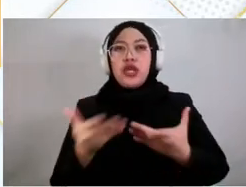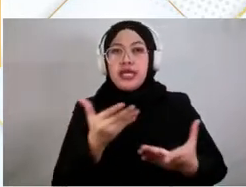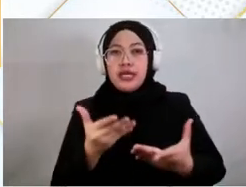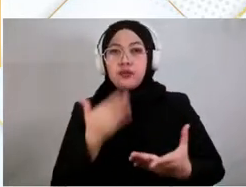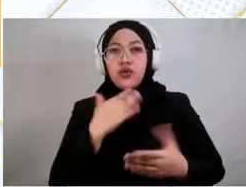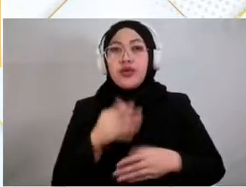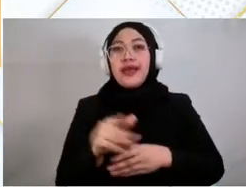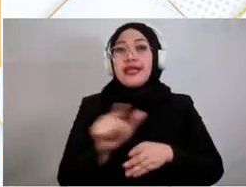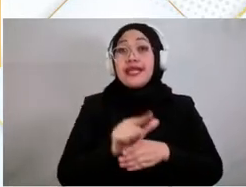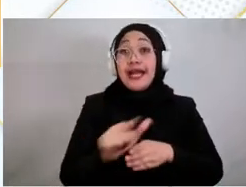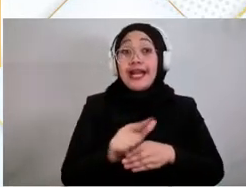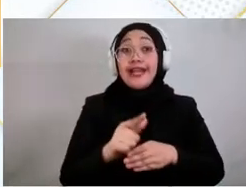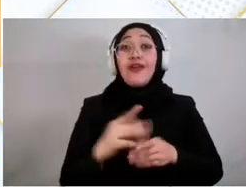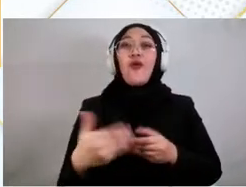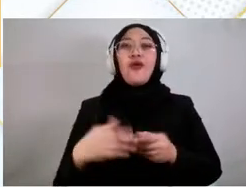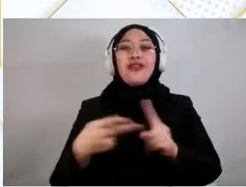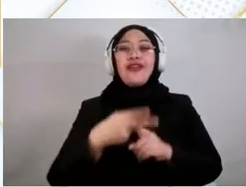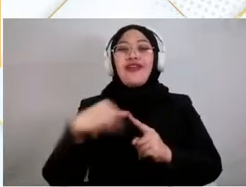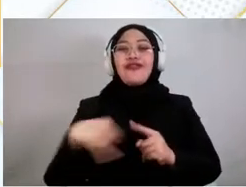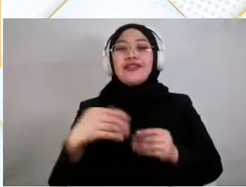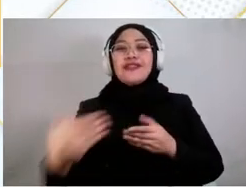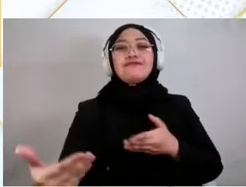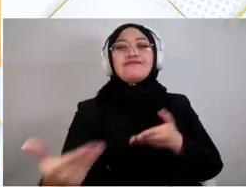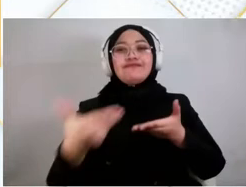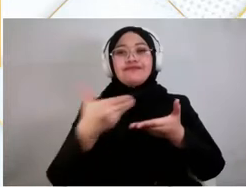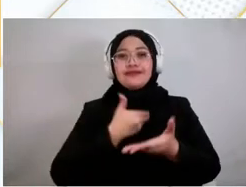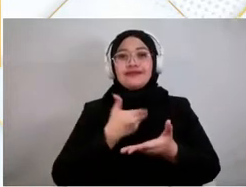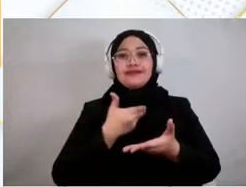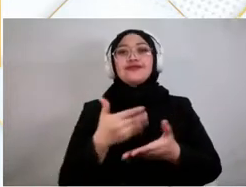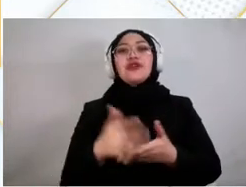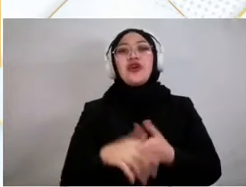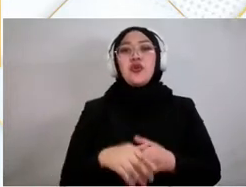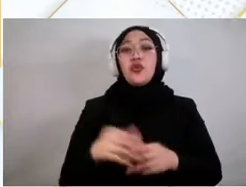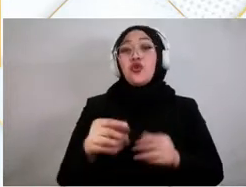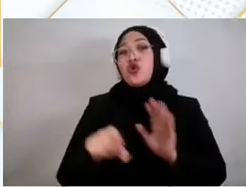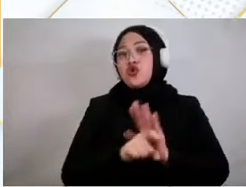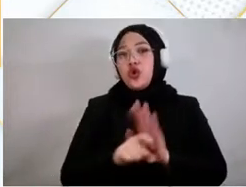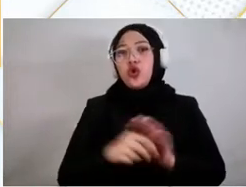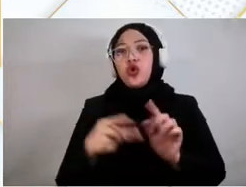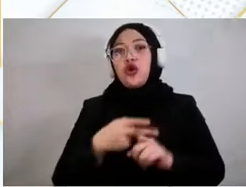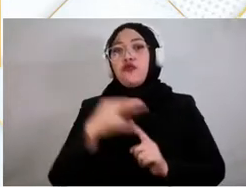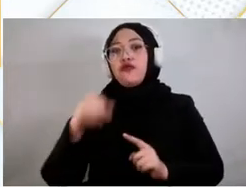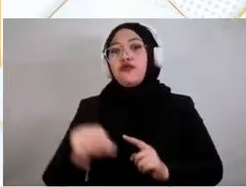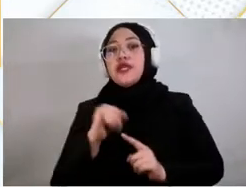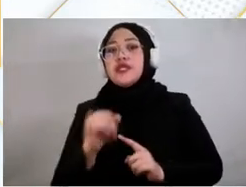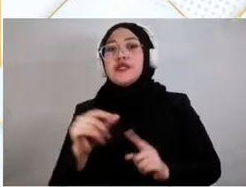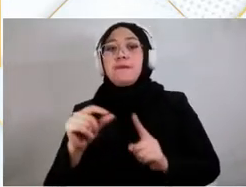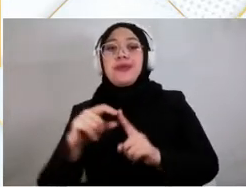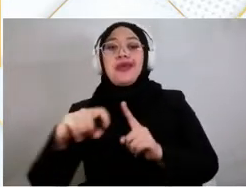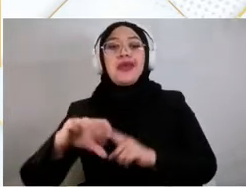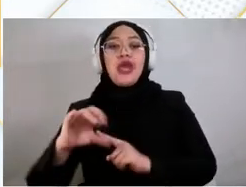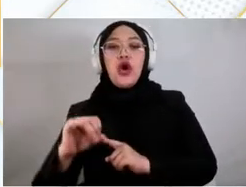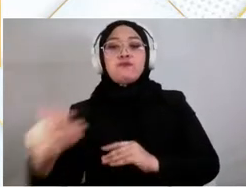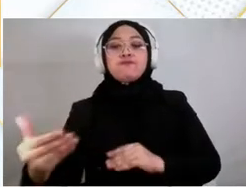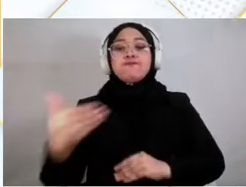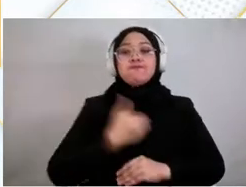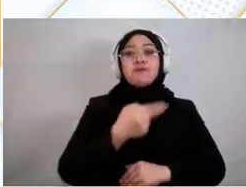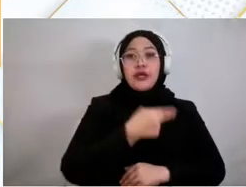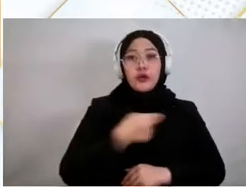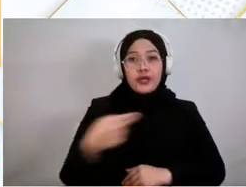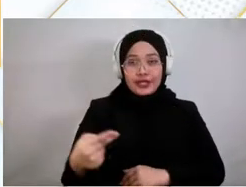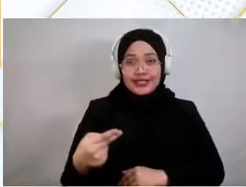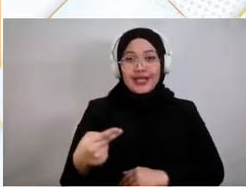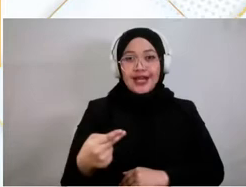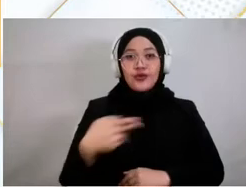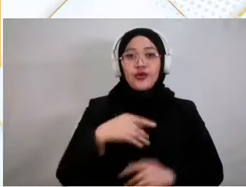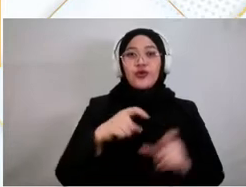training, joint training together to send, for example, Fiji PKO mission to Indonesia, to Sentul,